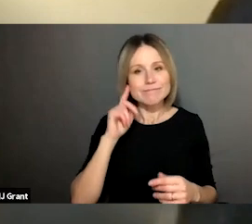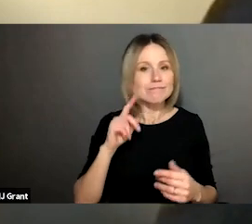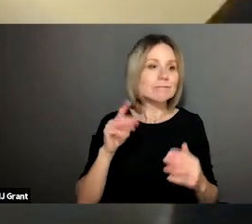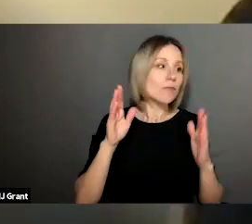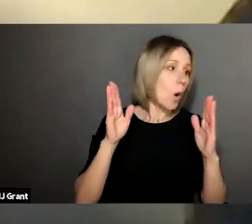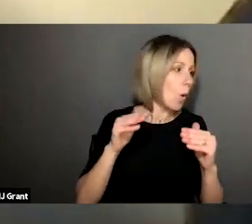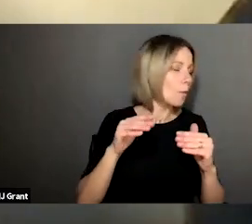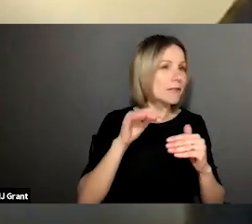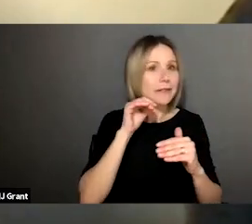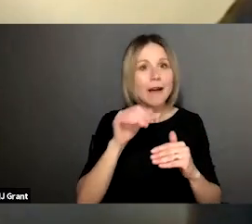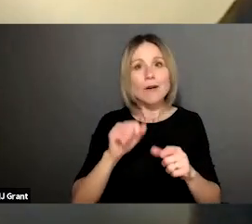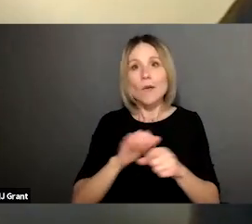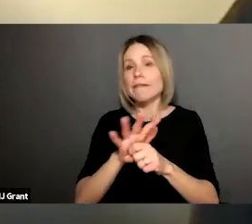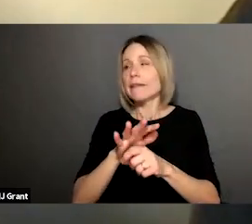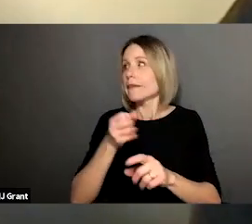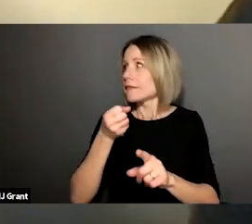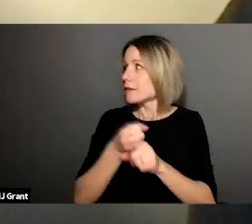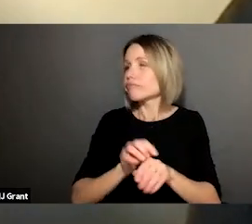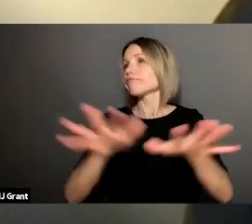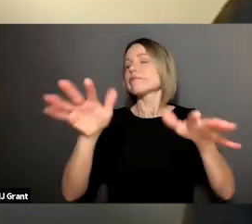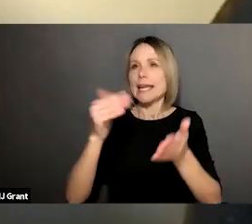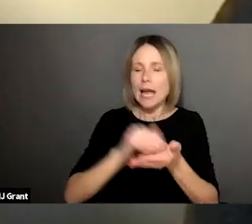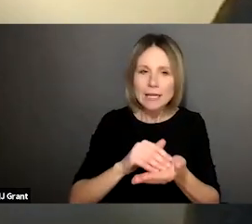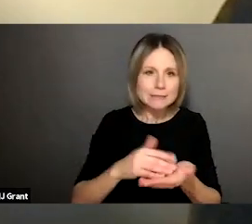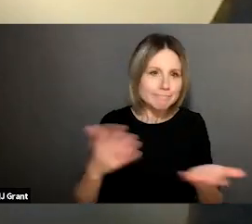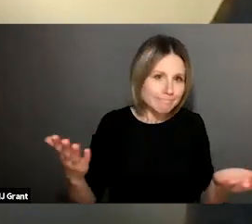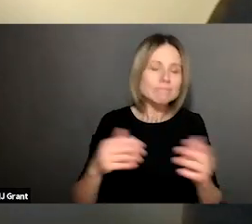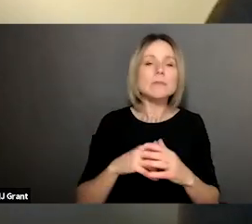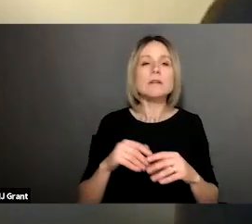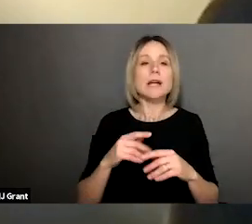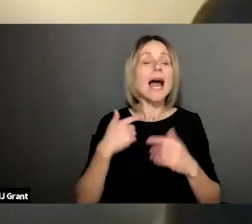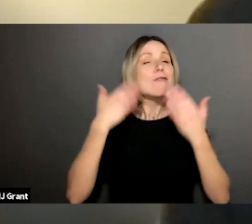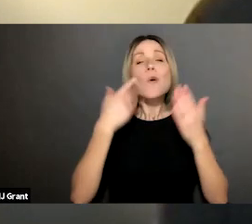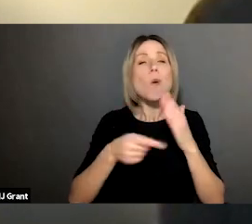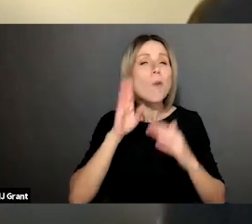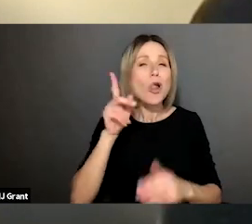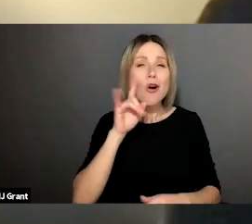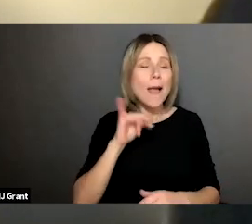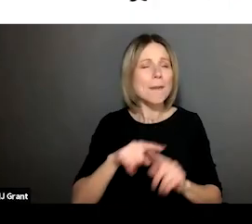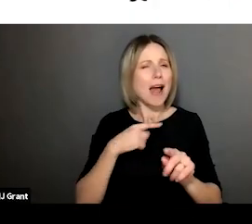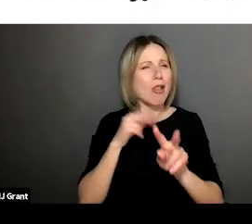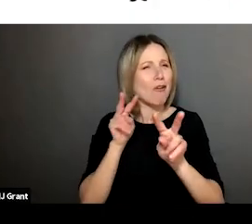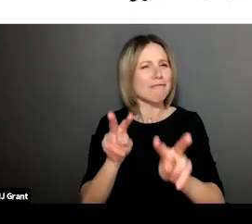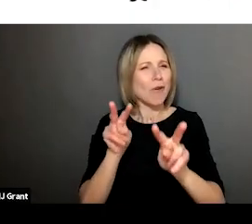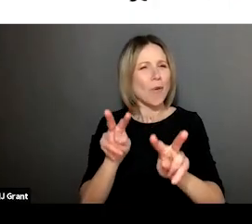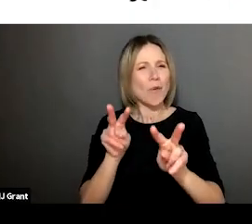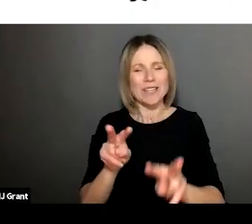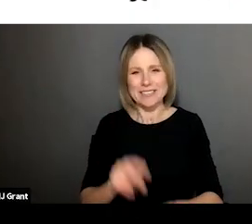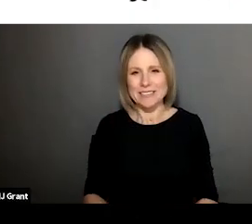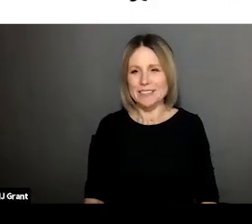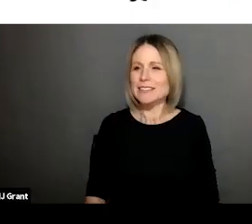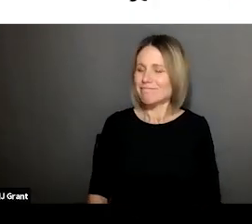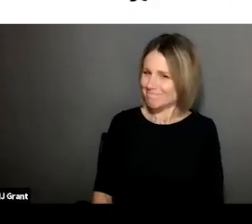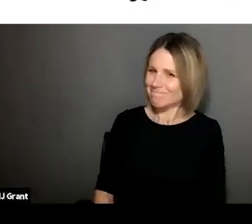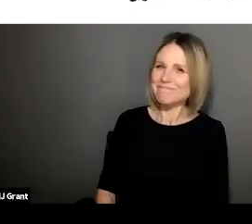don't know, but I'm looking forward to seeing what it's like when we get there. Absolutely. It's also